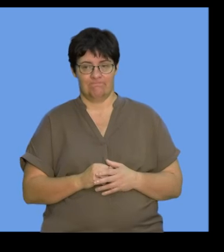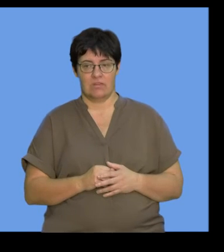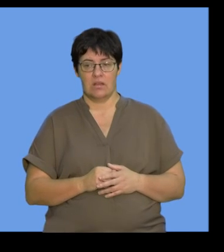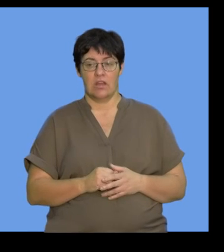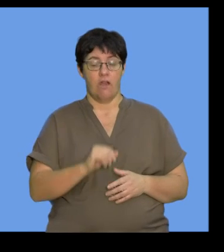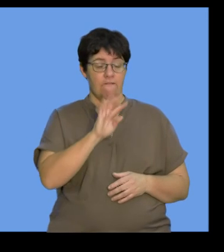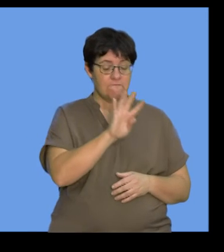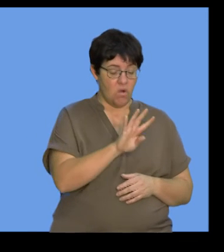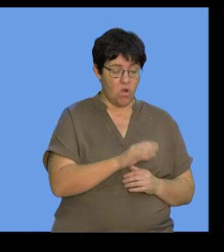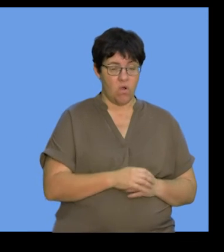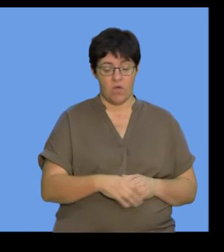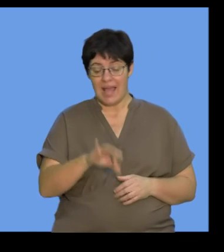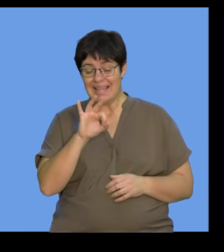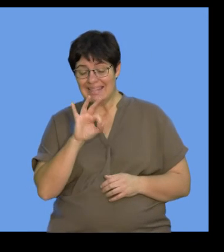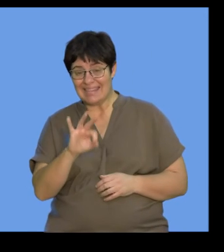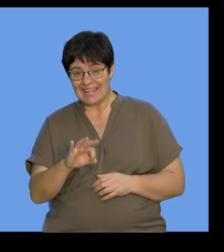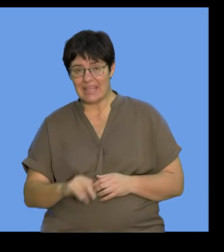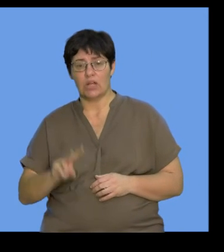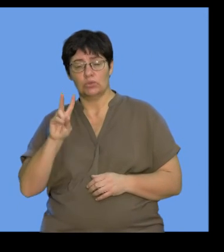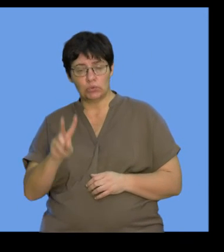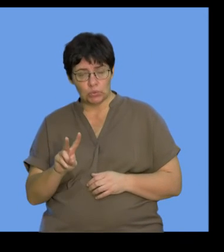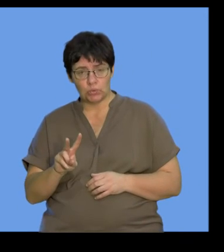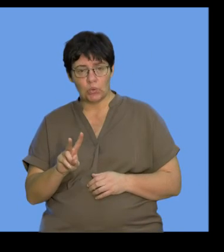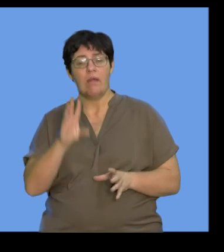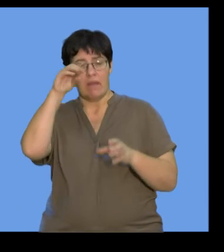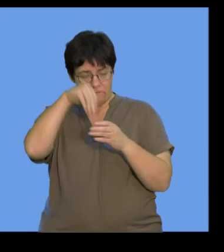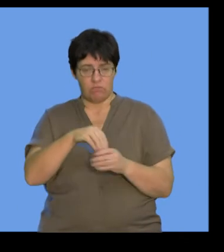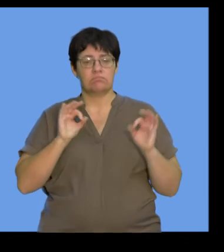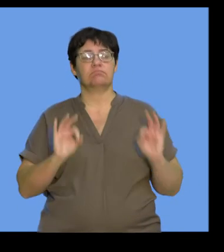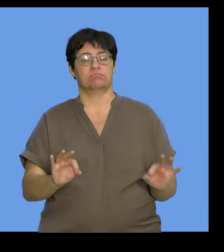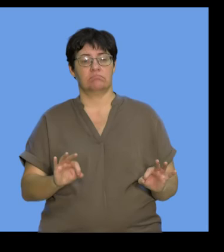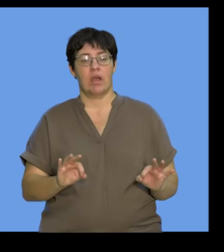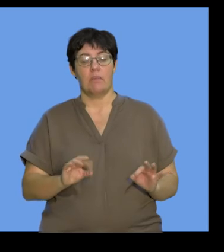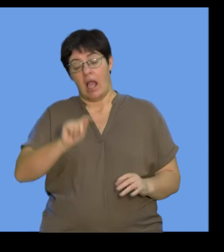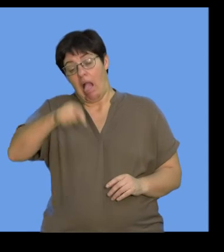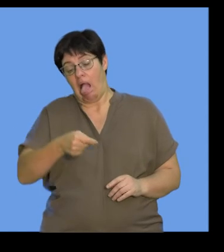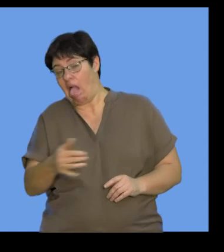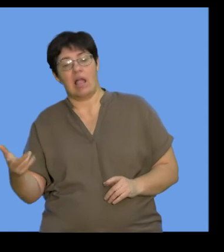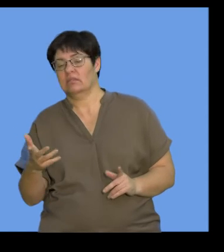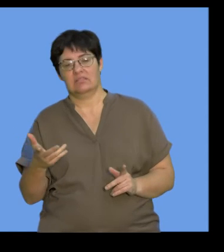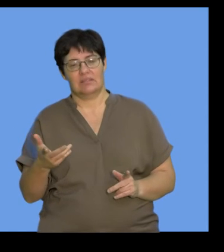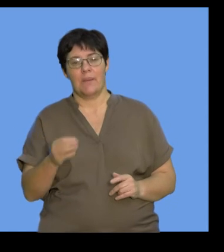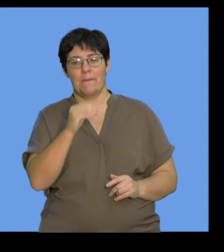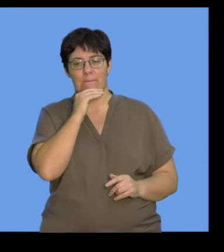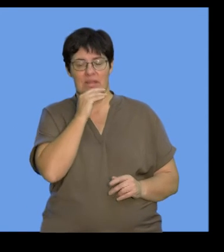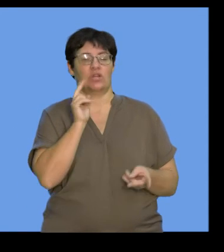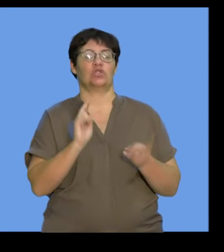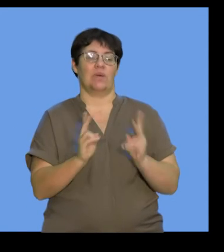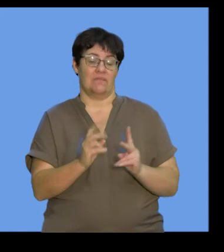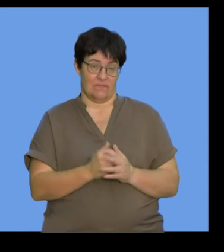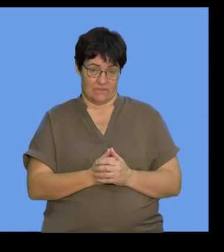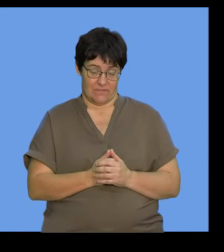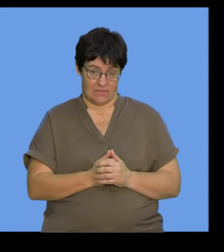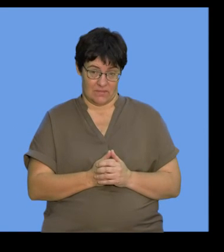4 and 3 and 2 can go into and not leave a remainder will then be 12,